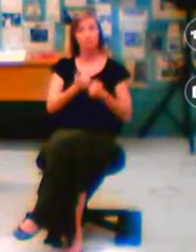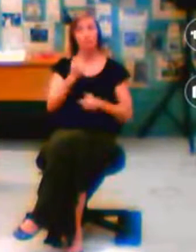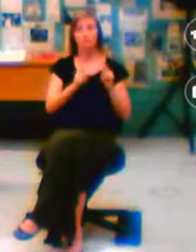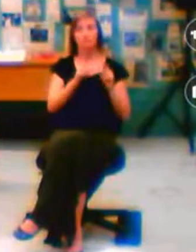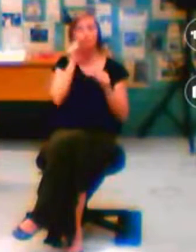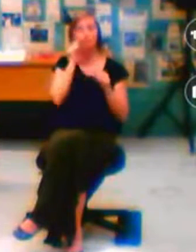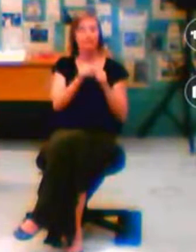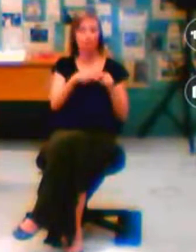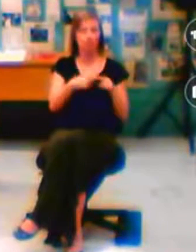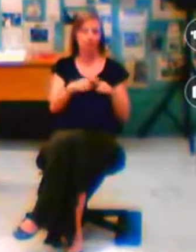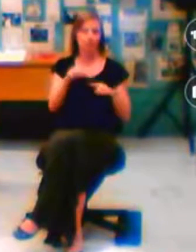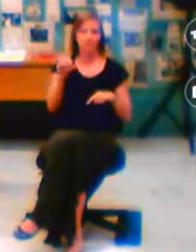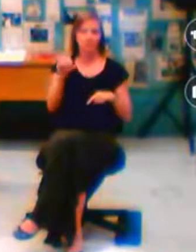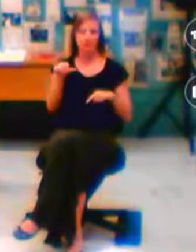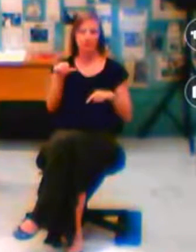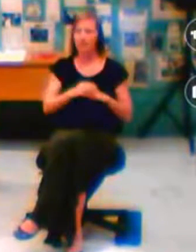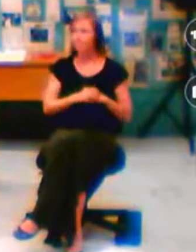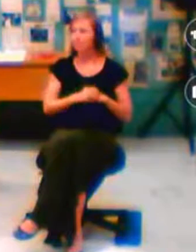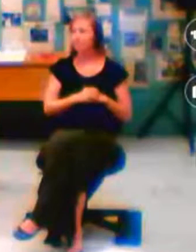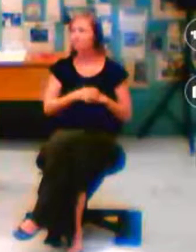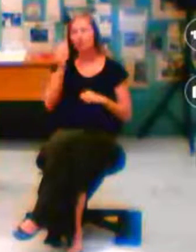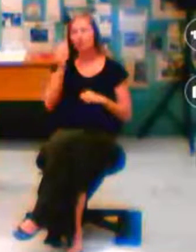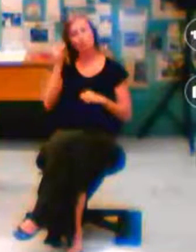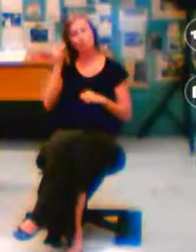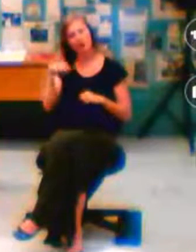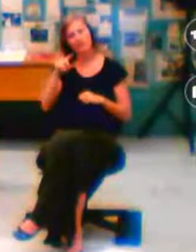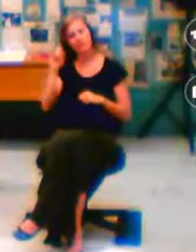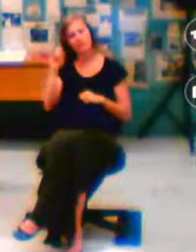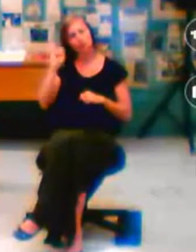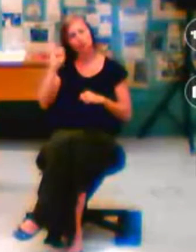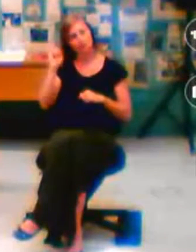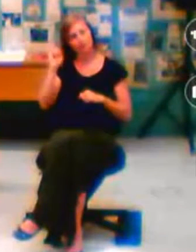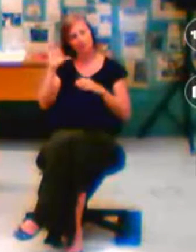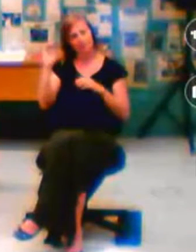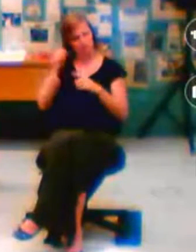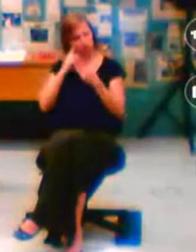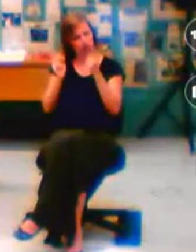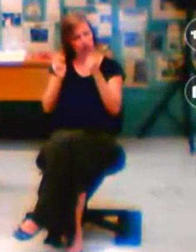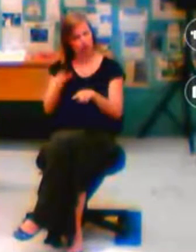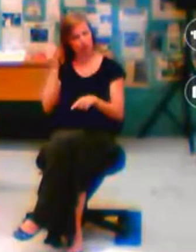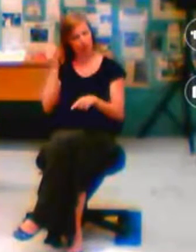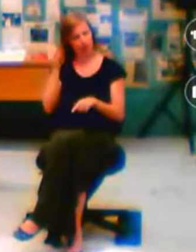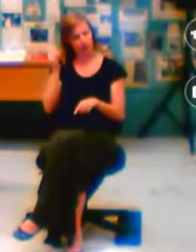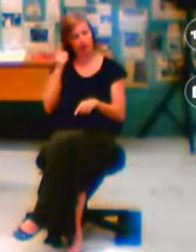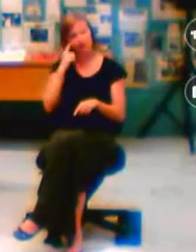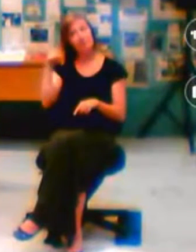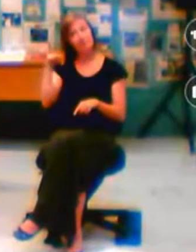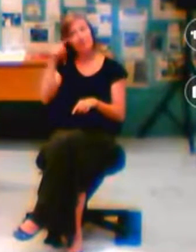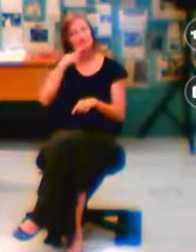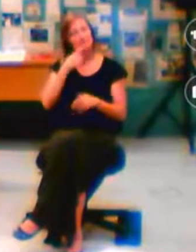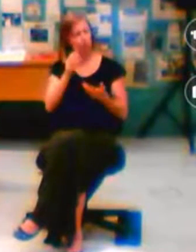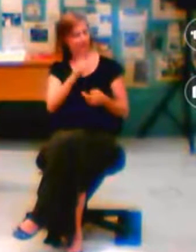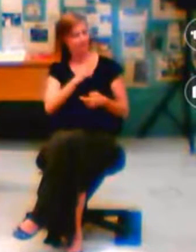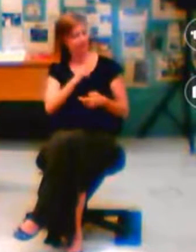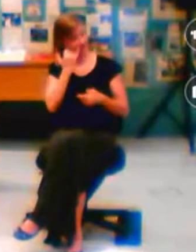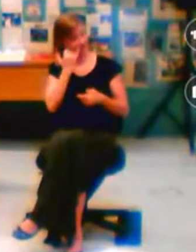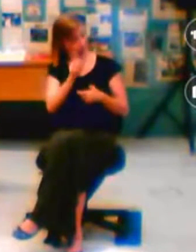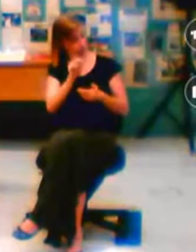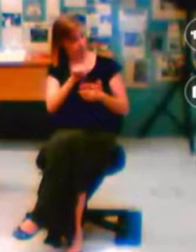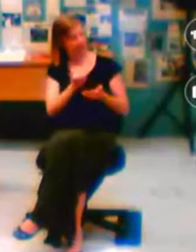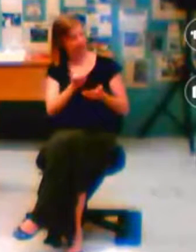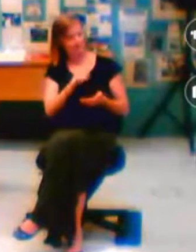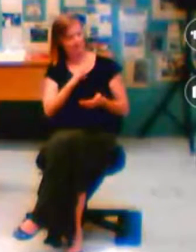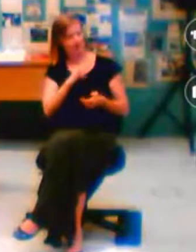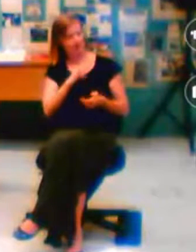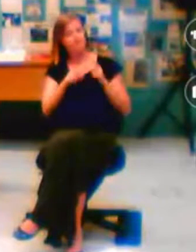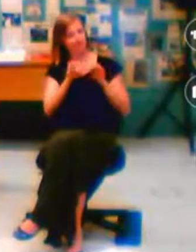insurers' abilities to discriminate against people with pre-existing conditions. And that was the main thing that most people remember about